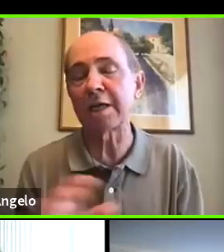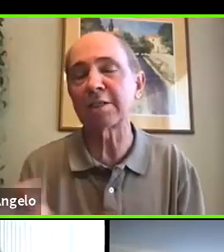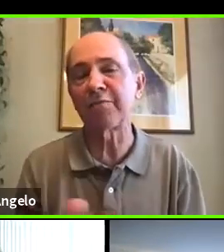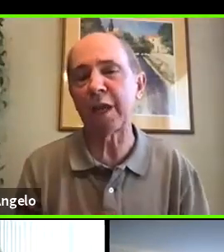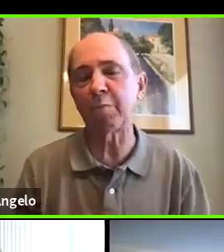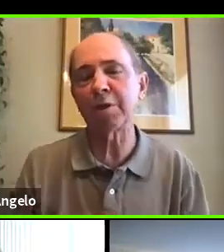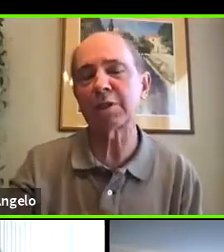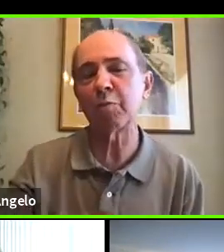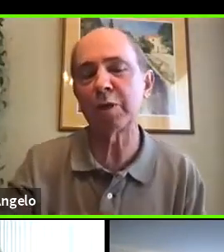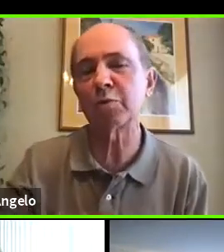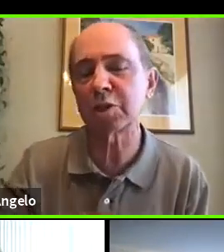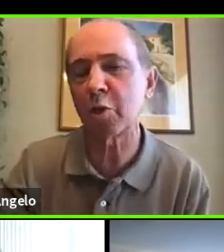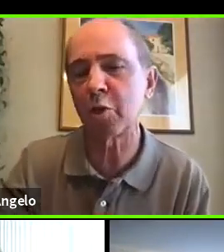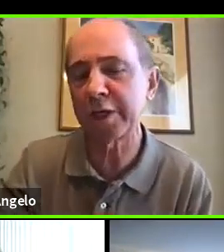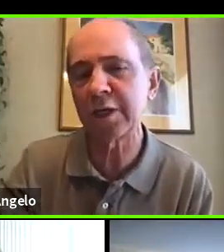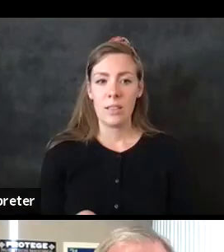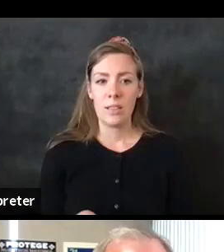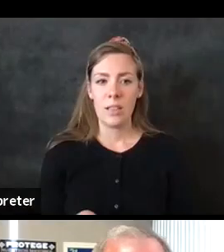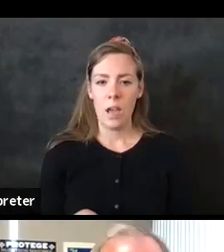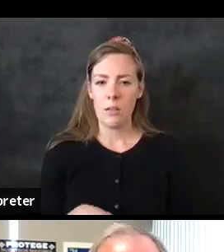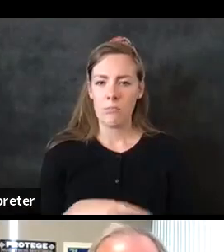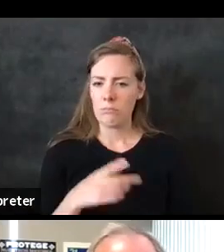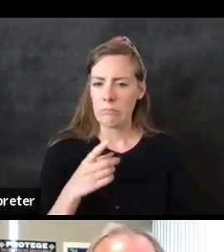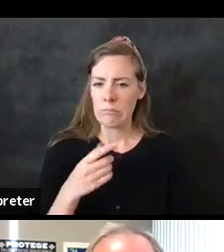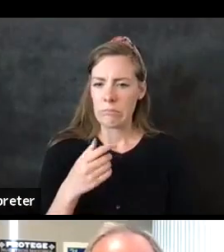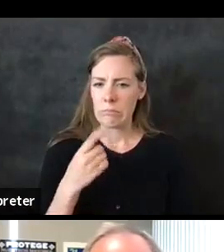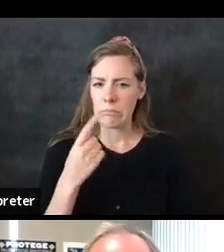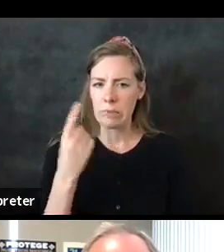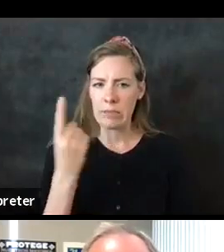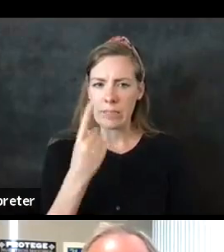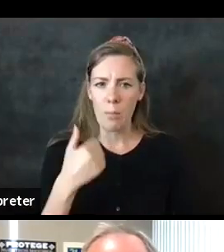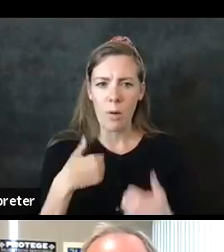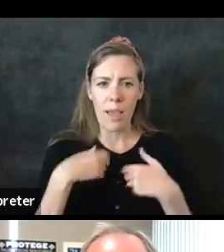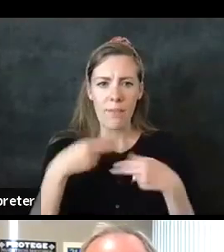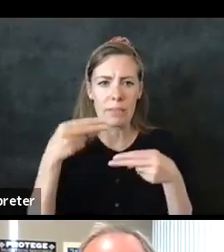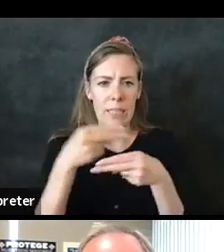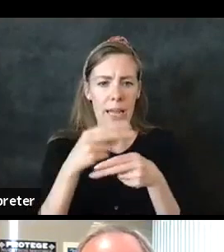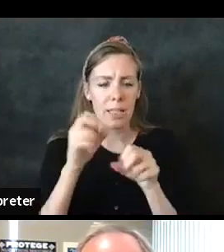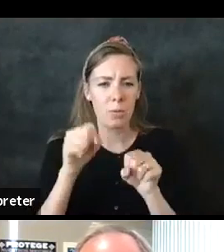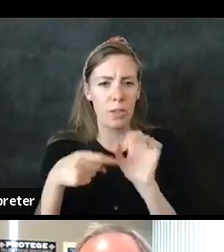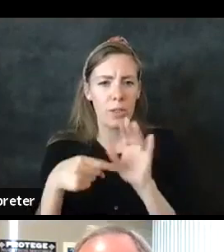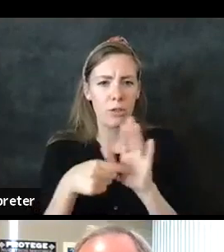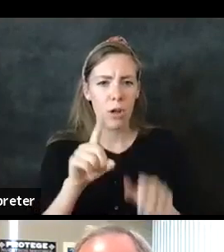there slides available someone was showing that you have up?